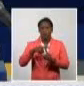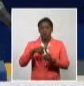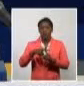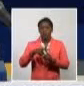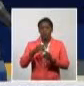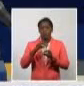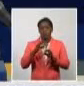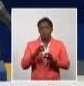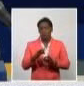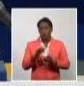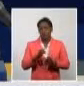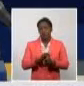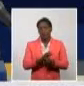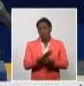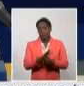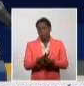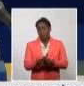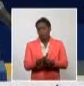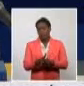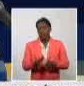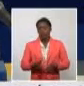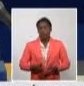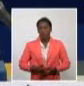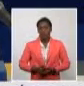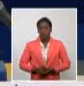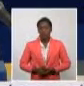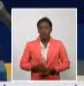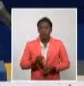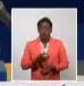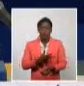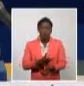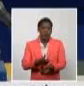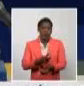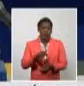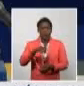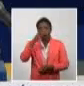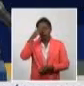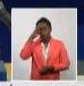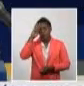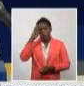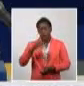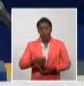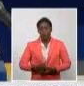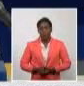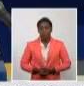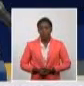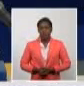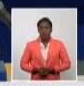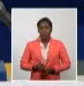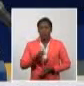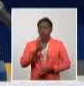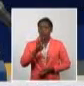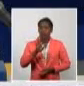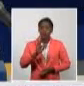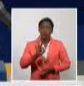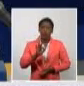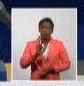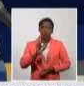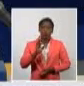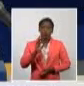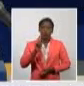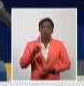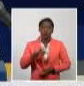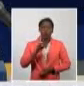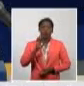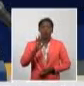note that the 60% of the cases diagnosed yesterday were totally asymptomatic. If they